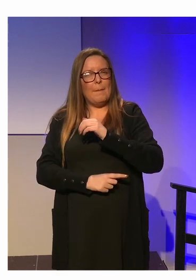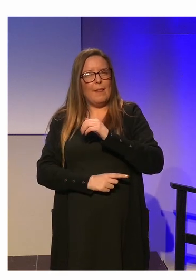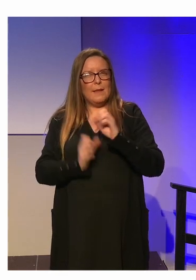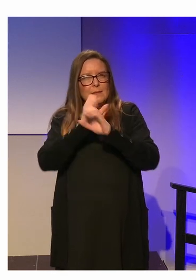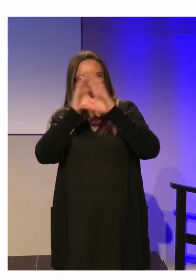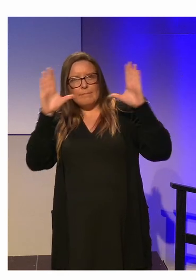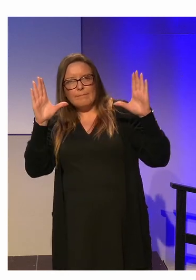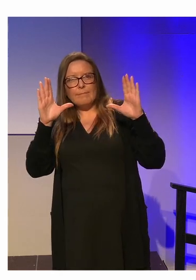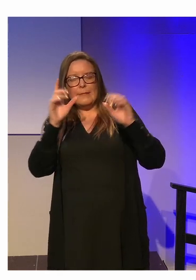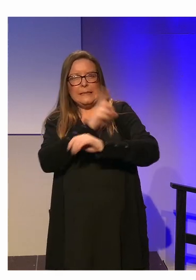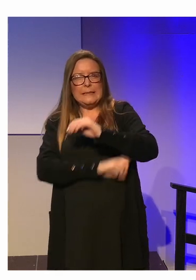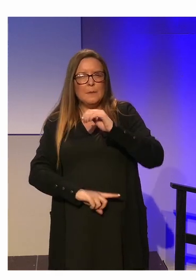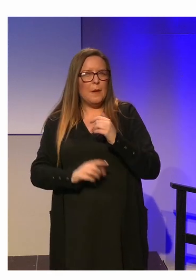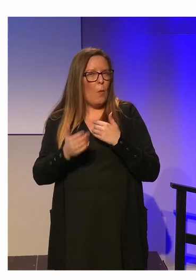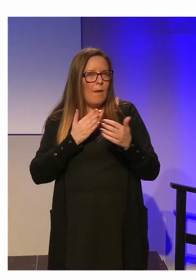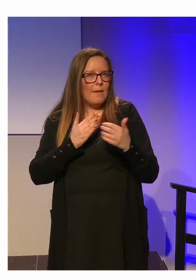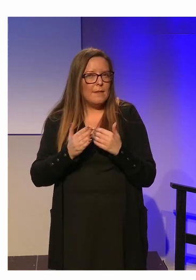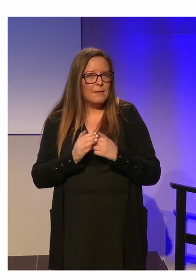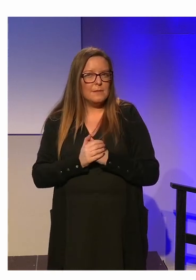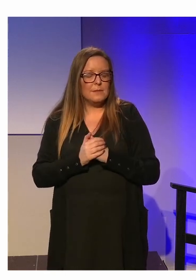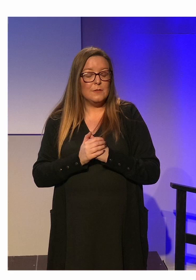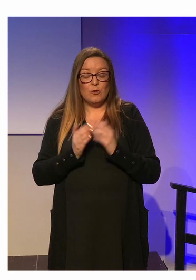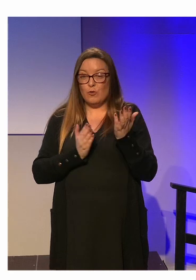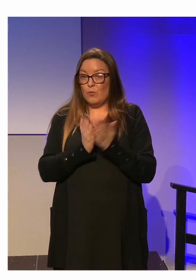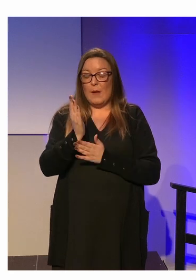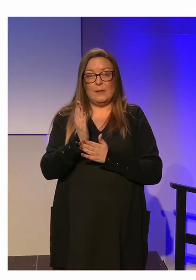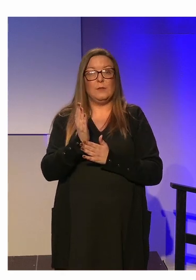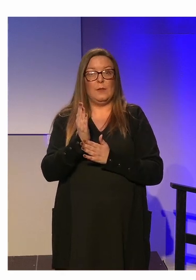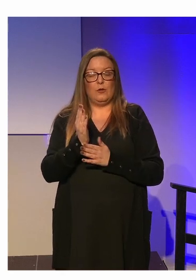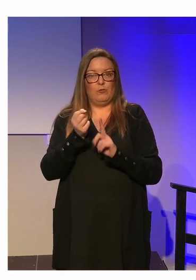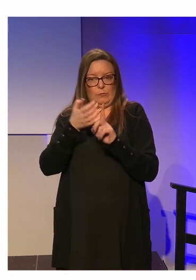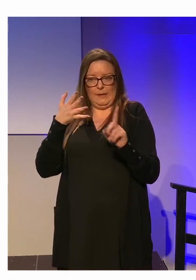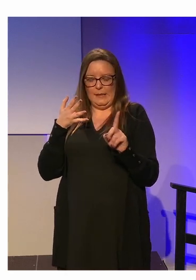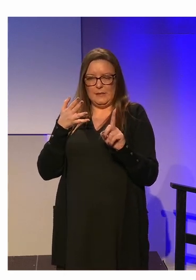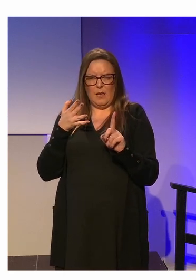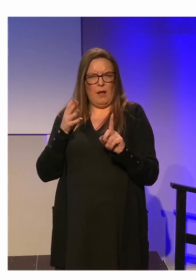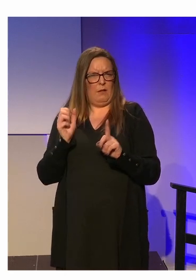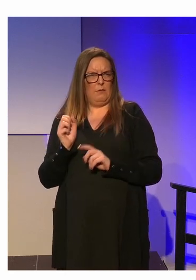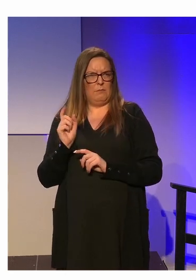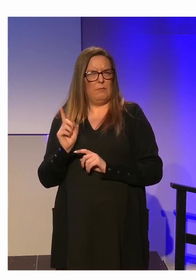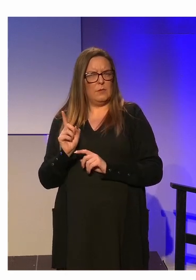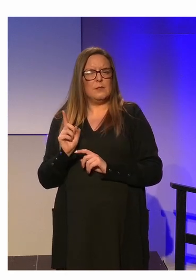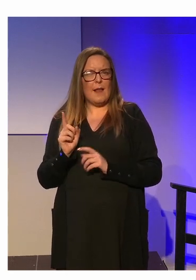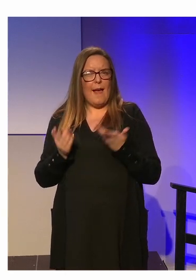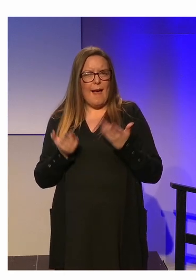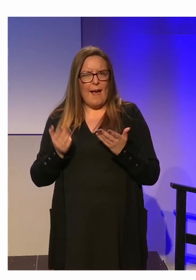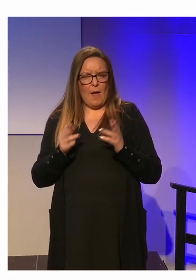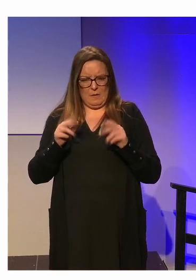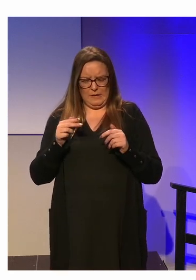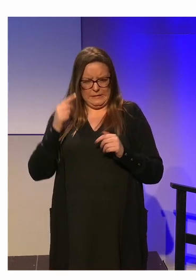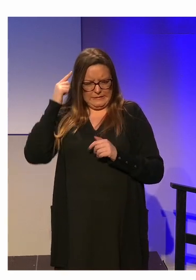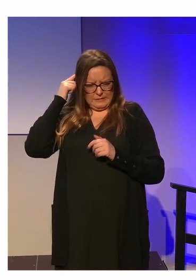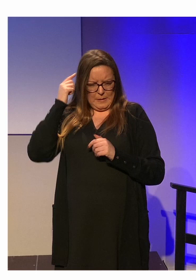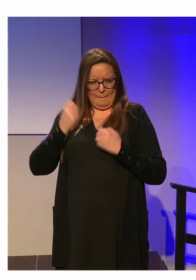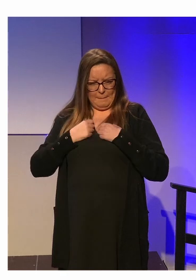is immediately apparent in that moment where you realize, wait a minute, how could I have formed this completely different